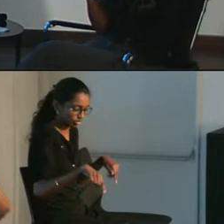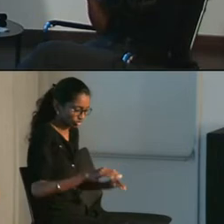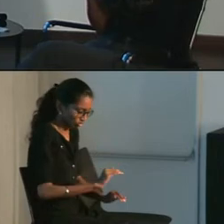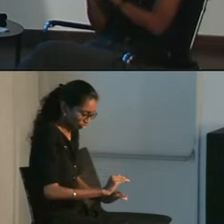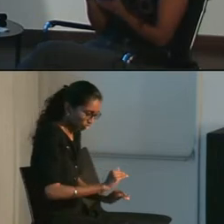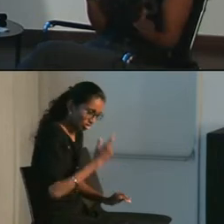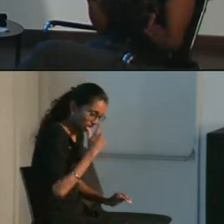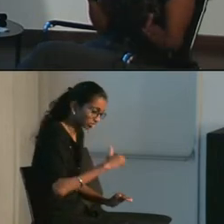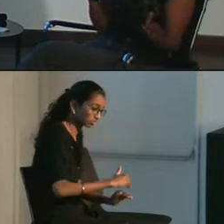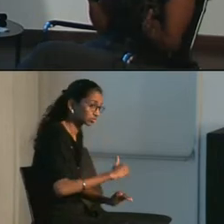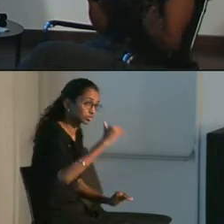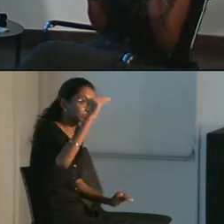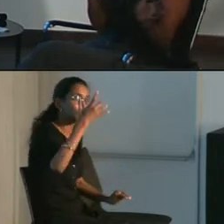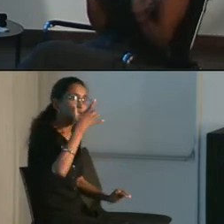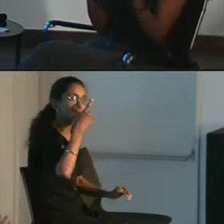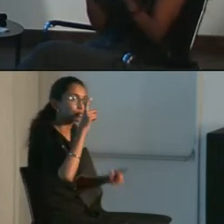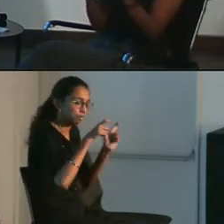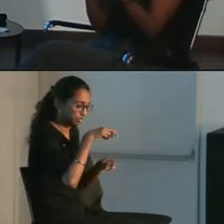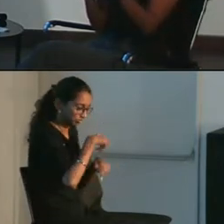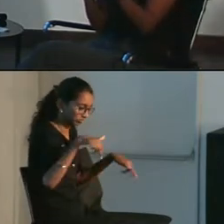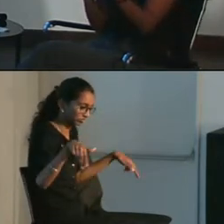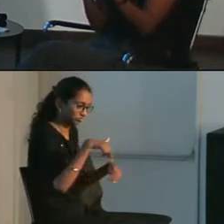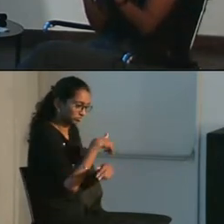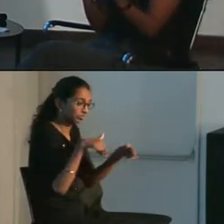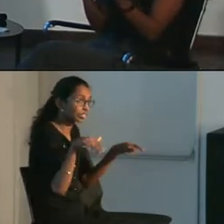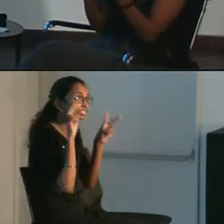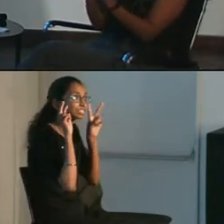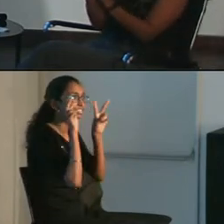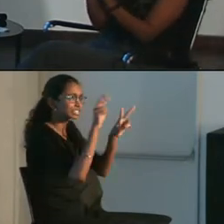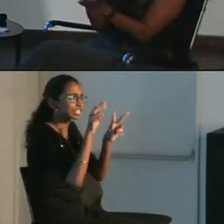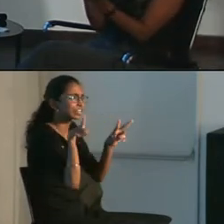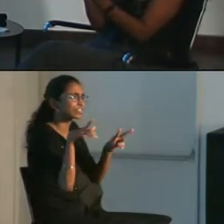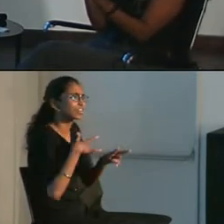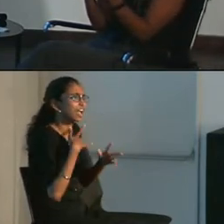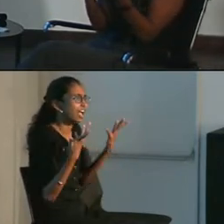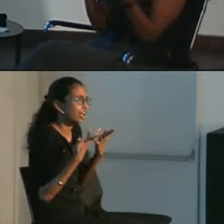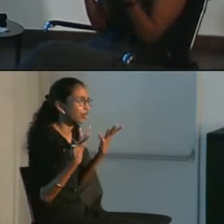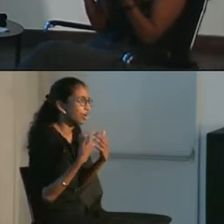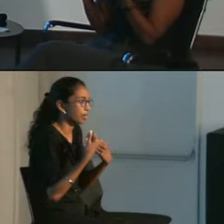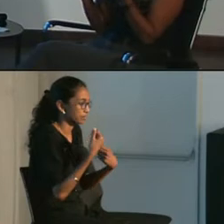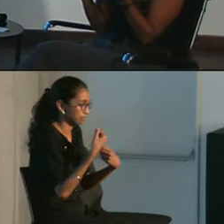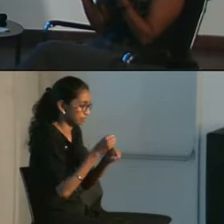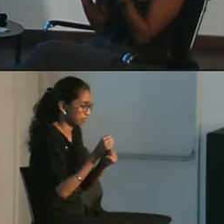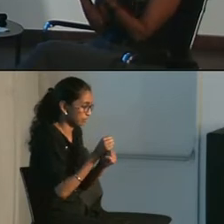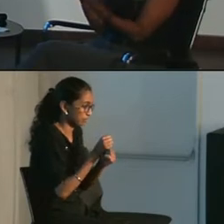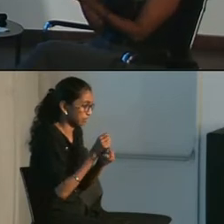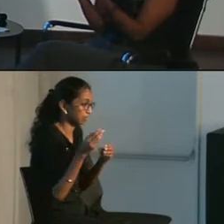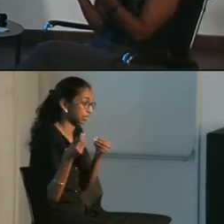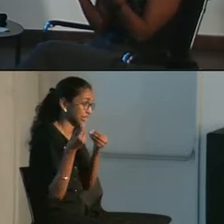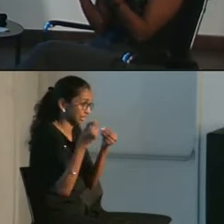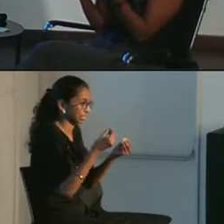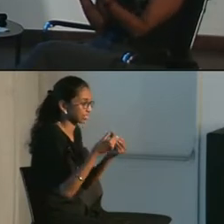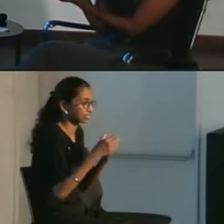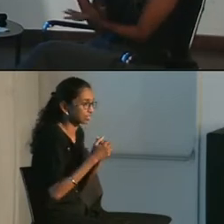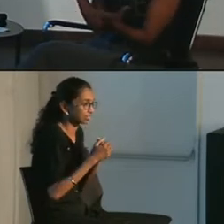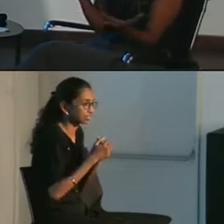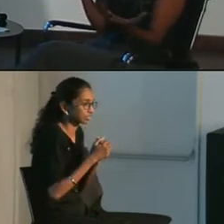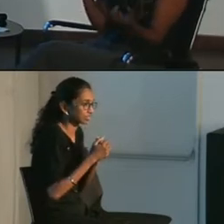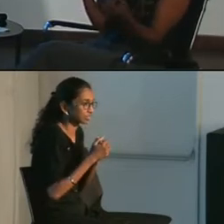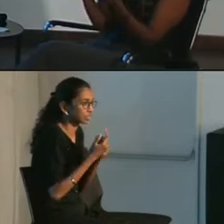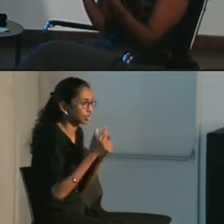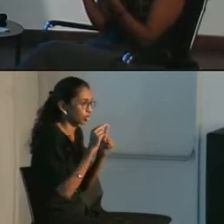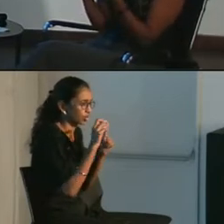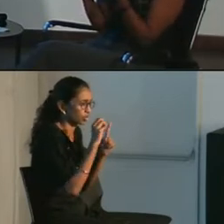to a very old gentleman. How can you make something that sort of has a